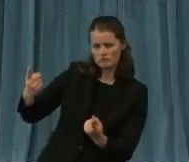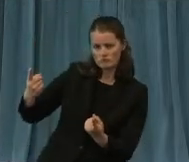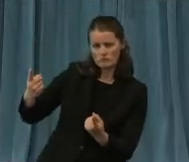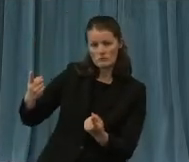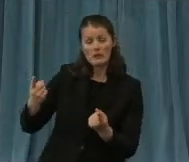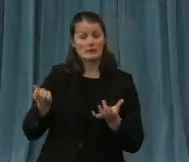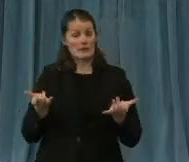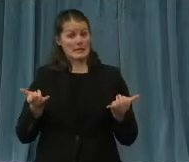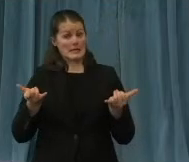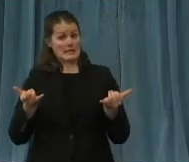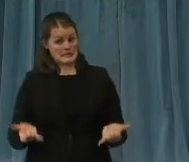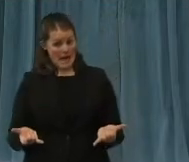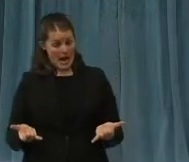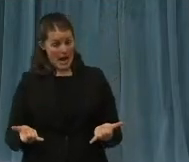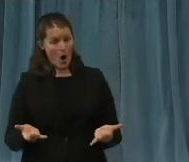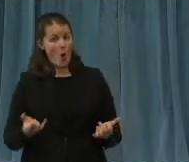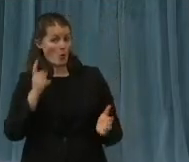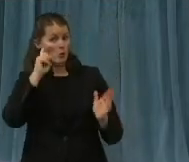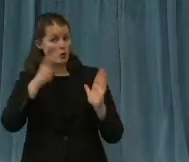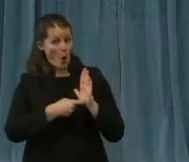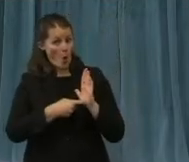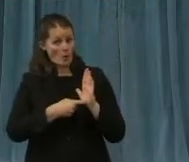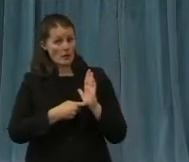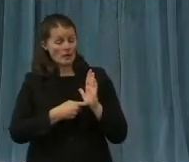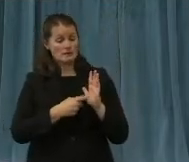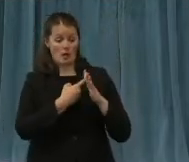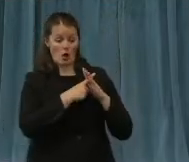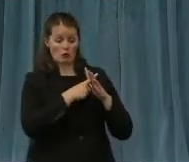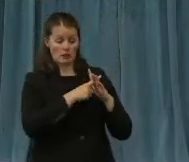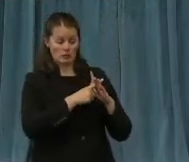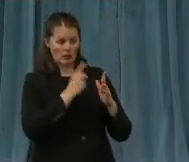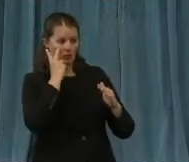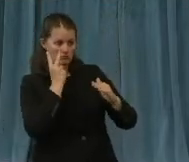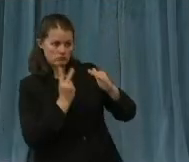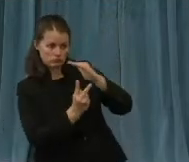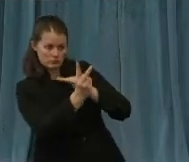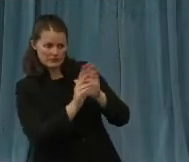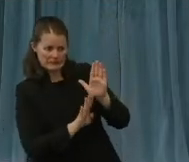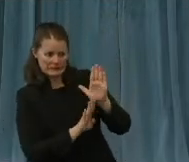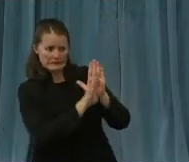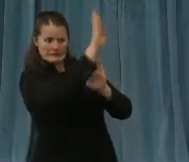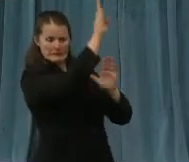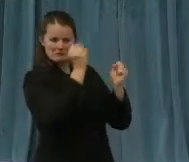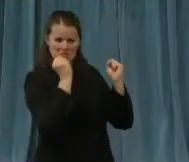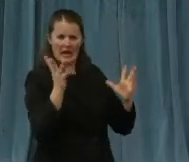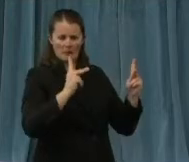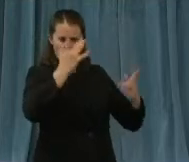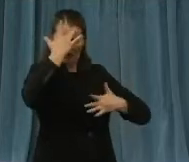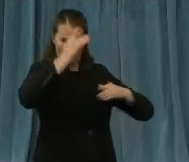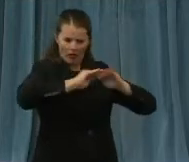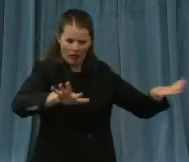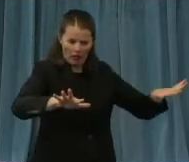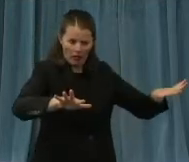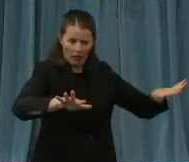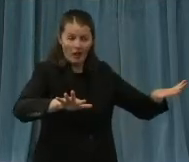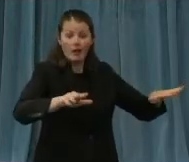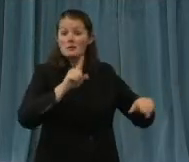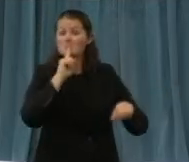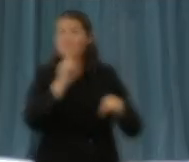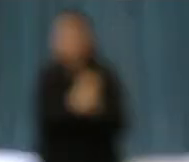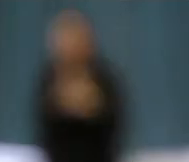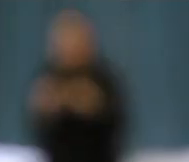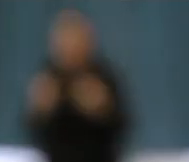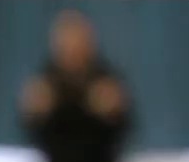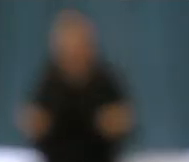previously predicted by the models because current control measures are working. Right now, I should say as of this morning, Nevada had 3,937